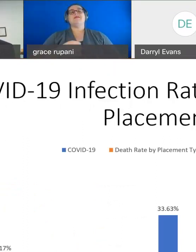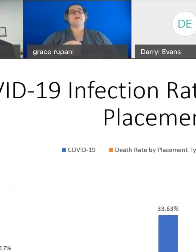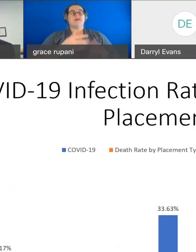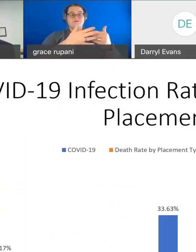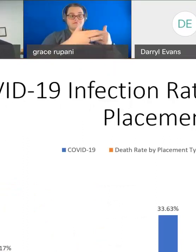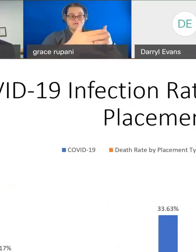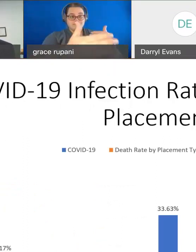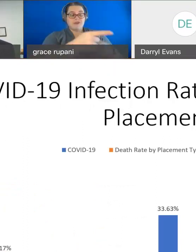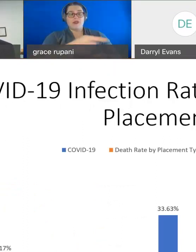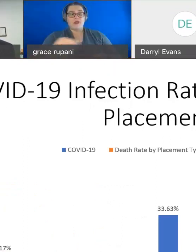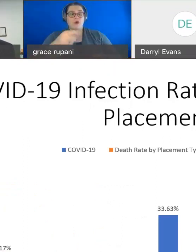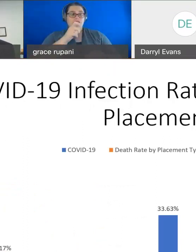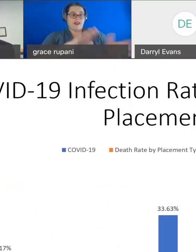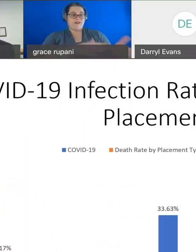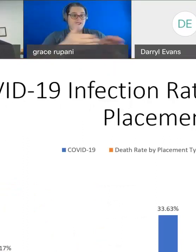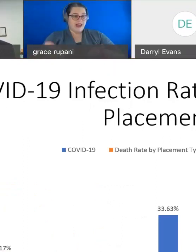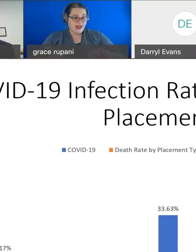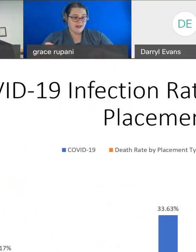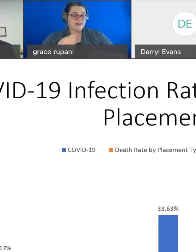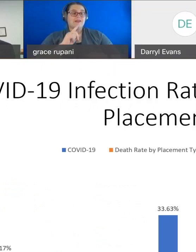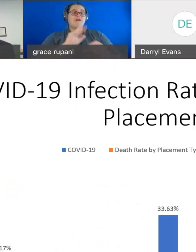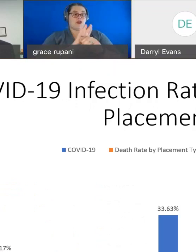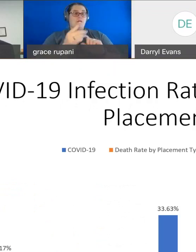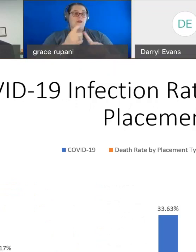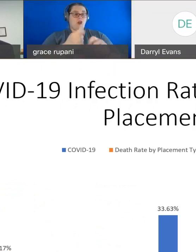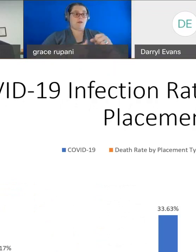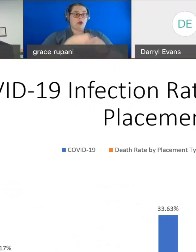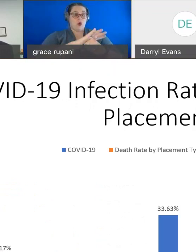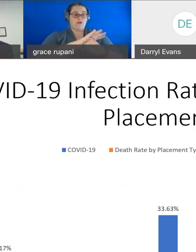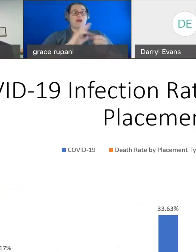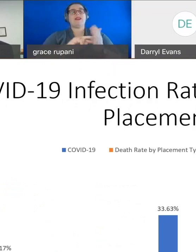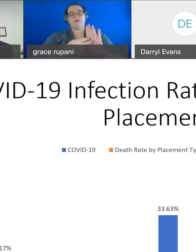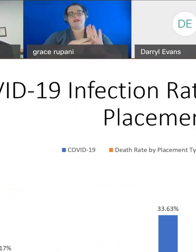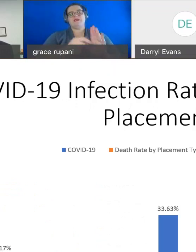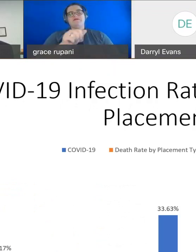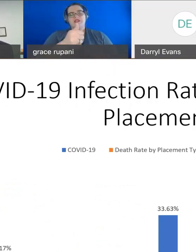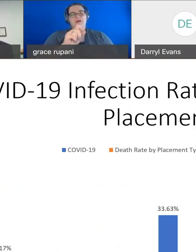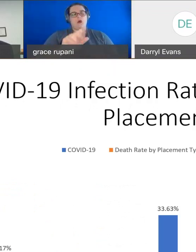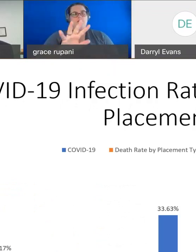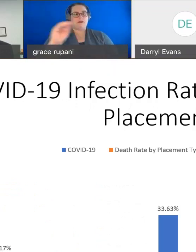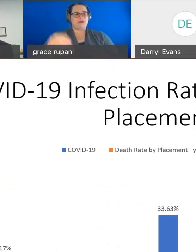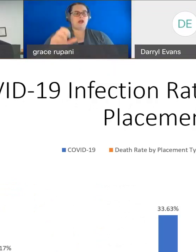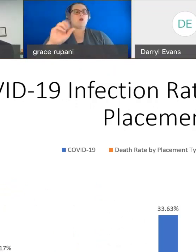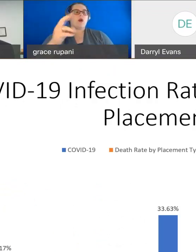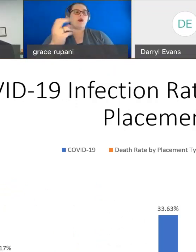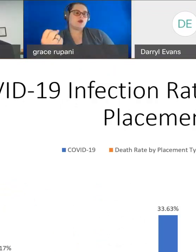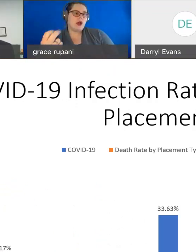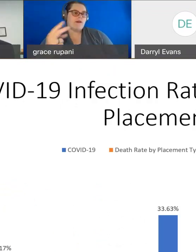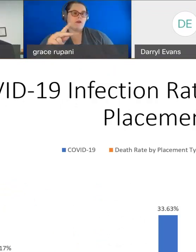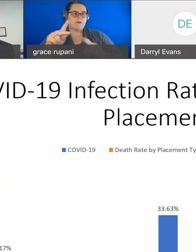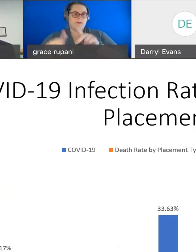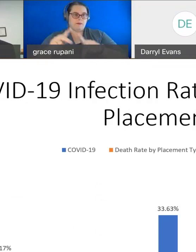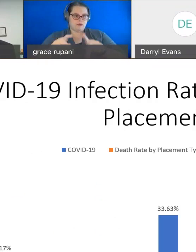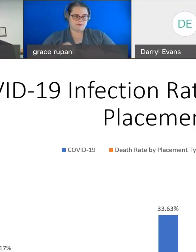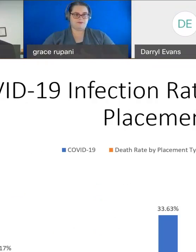confirmed COVID deaths, there have been 12, which represents about 10.5%. In natural